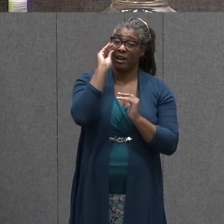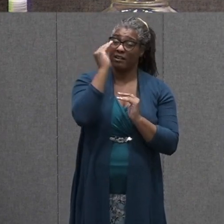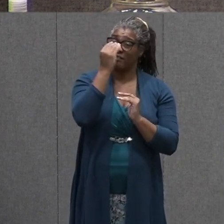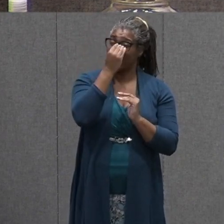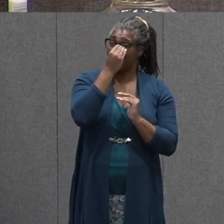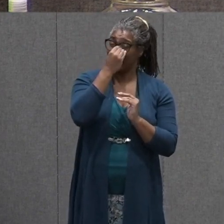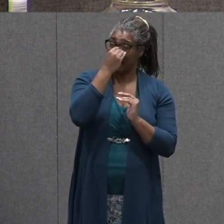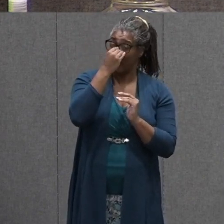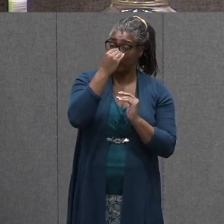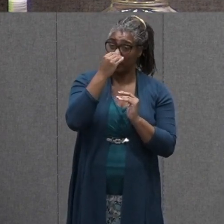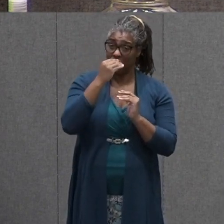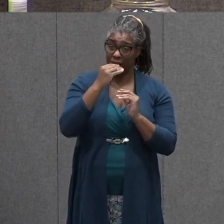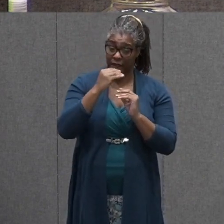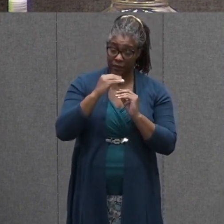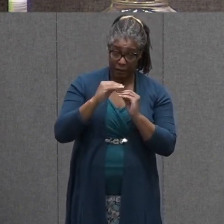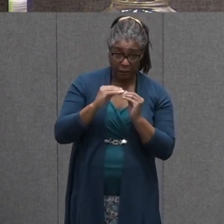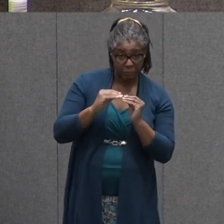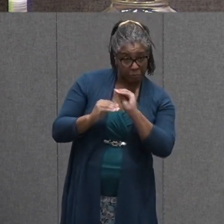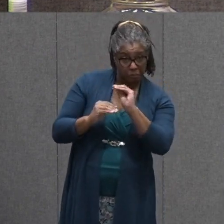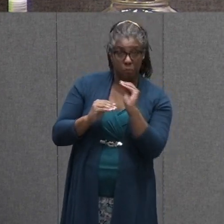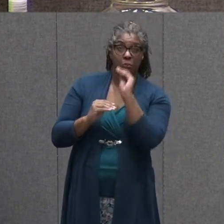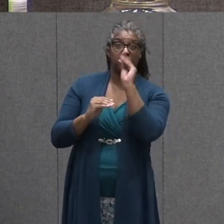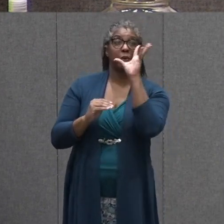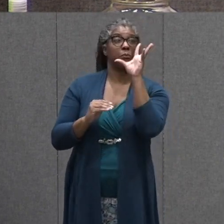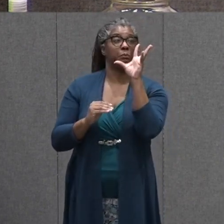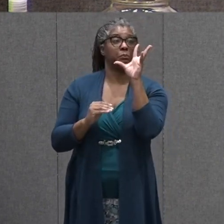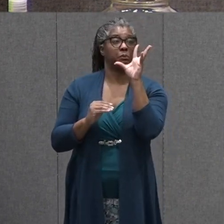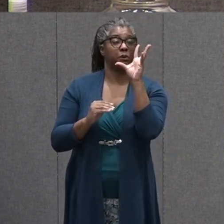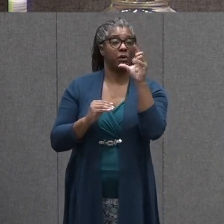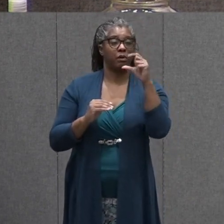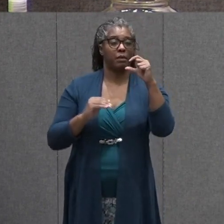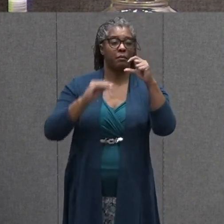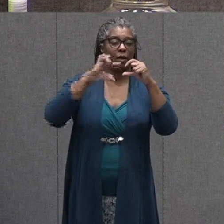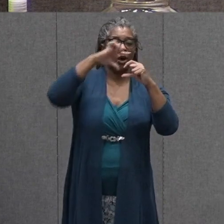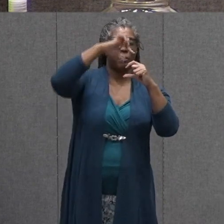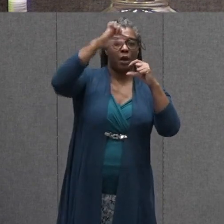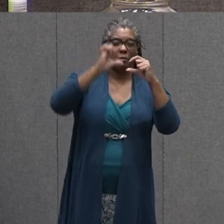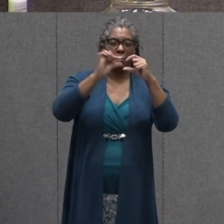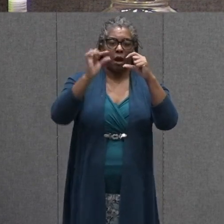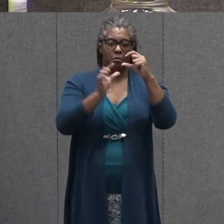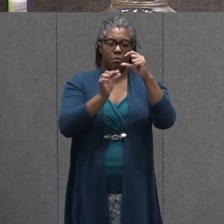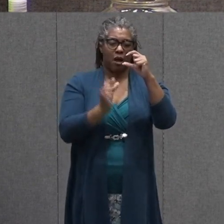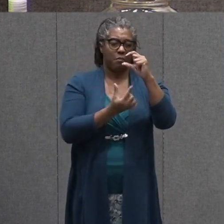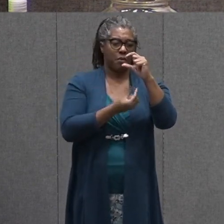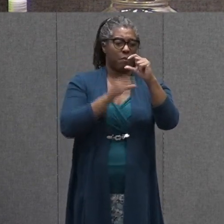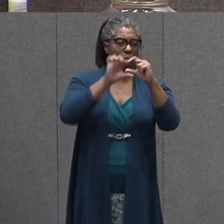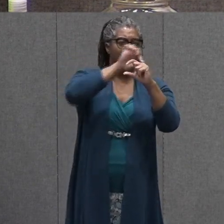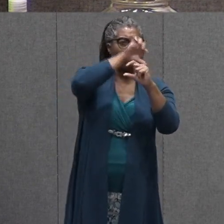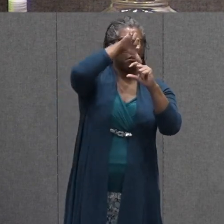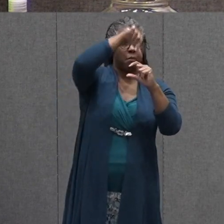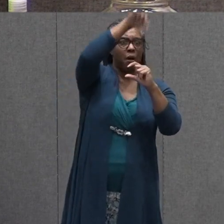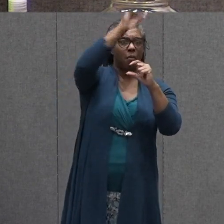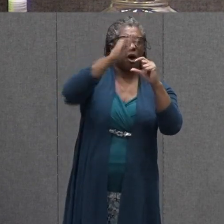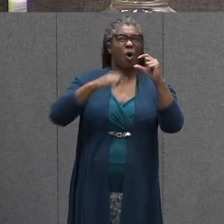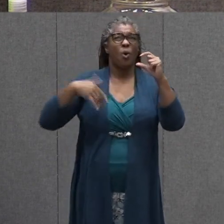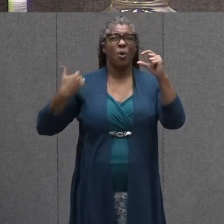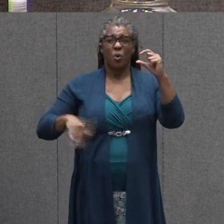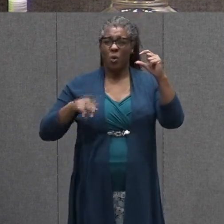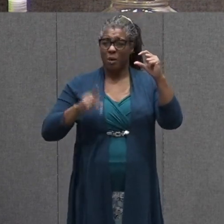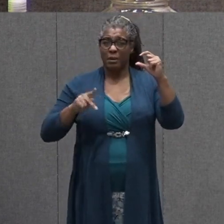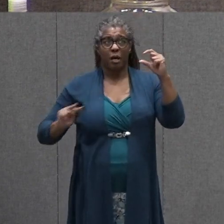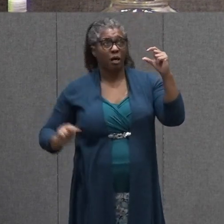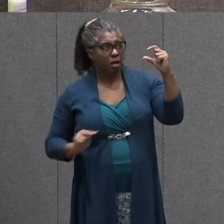like that, and then unfold the paper and fold it hot dog. Go ahead and